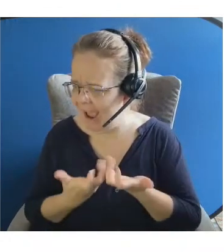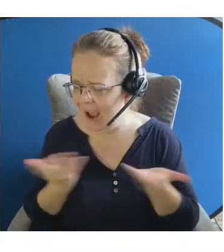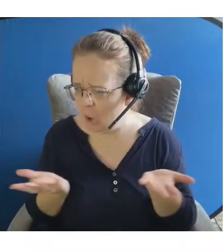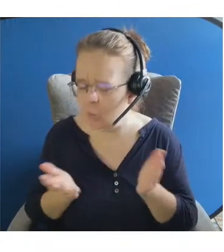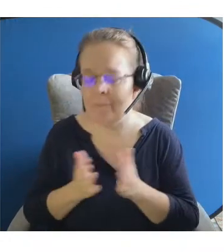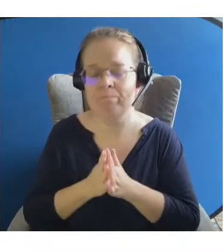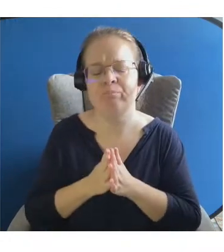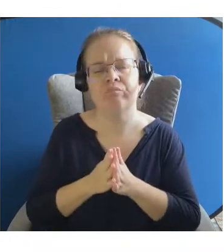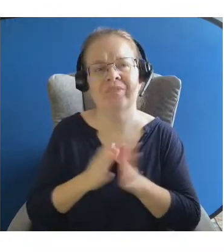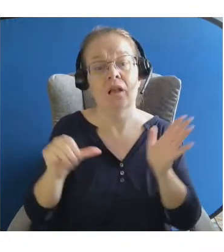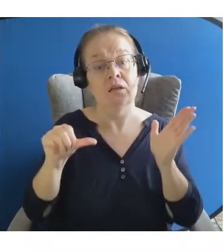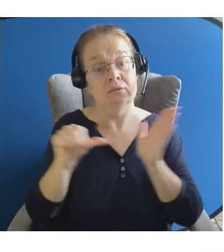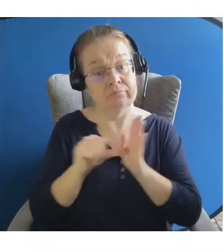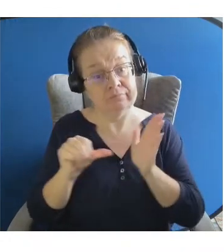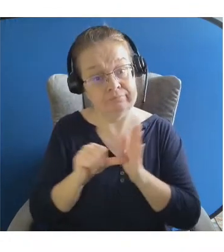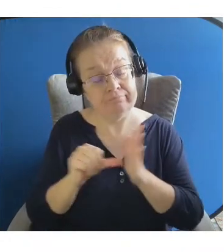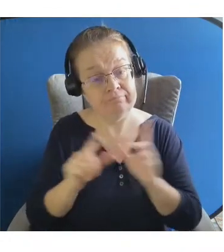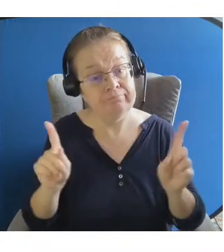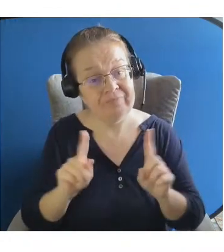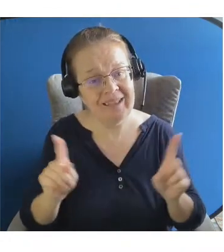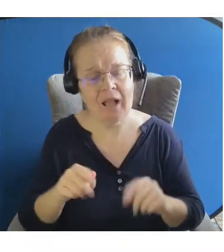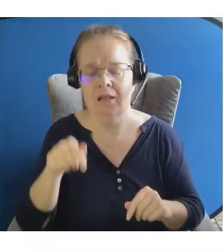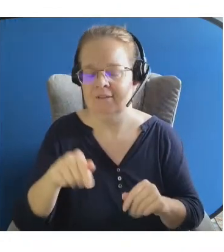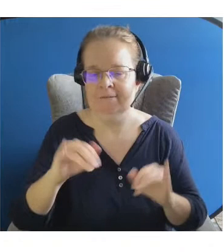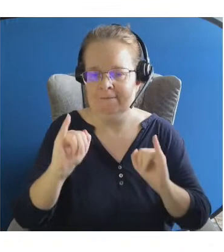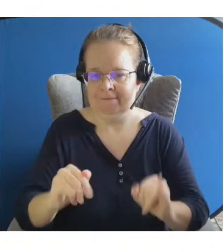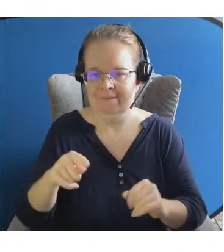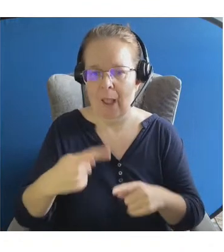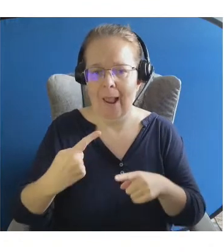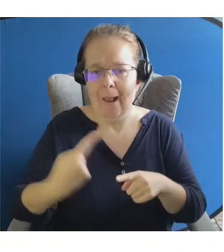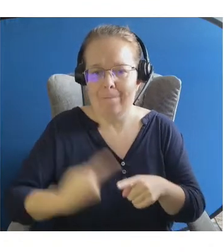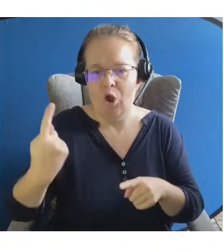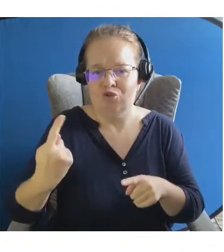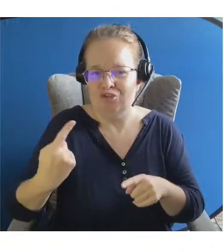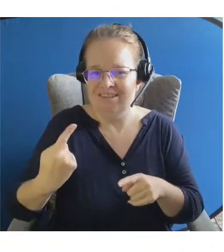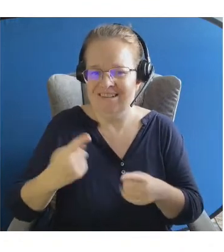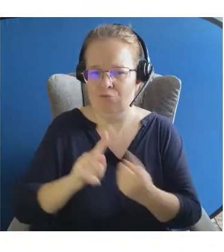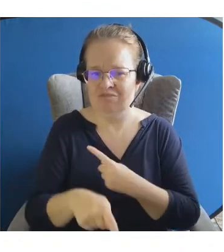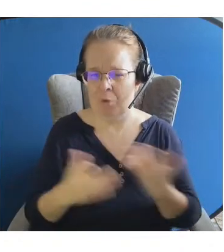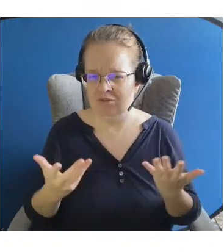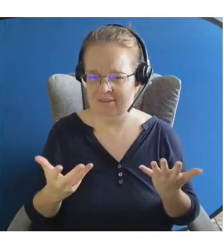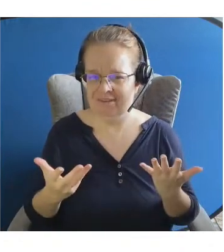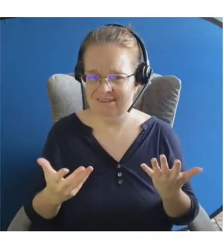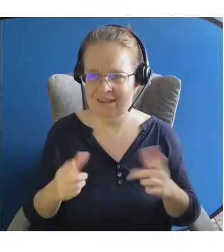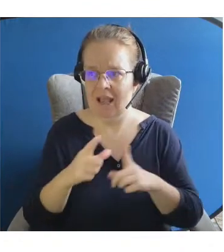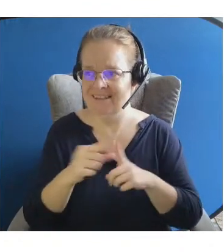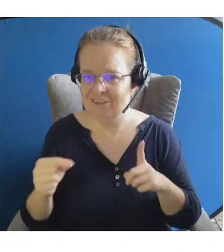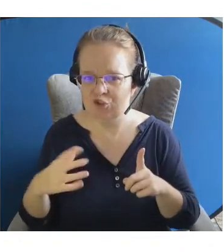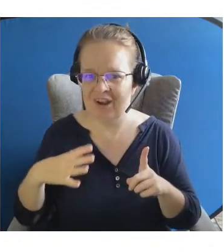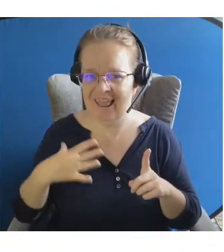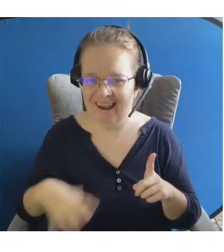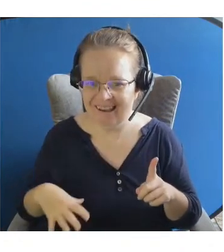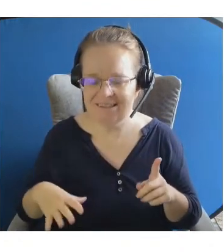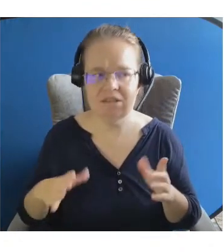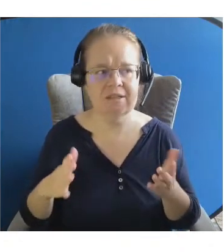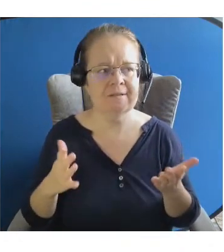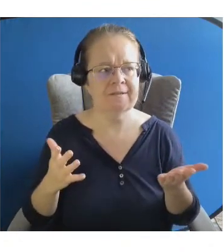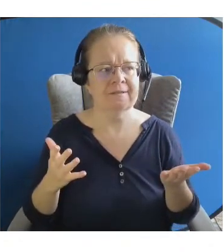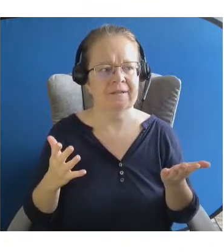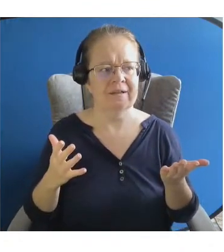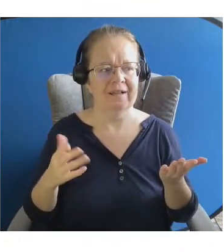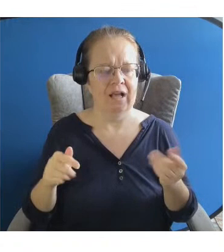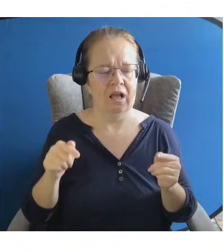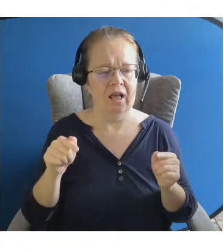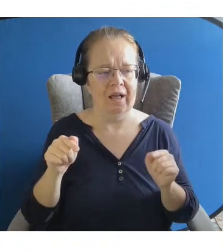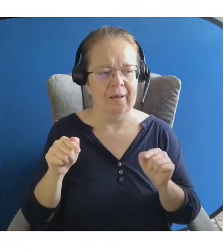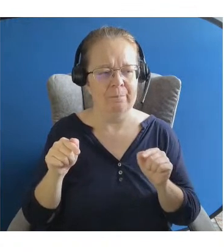was that we were looking at an emergency response, and I think, digital needs are something that are really quite